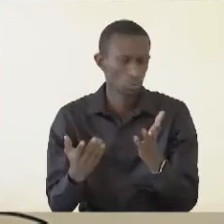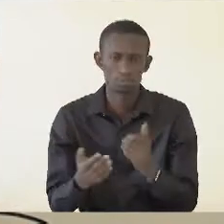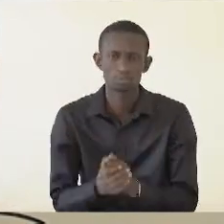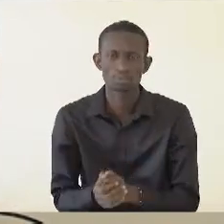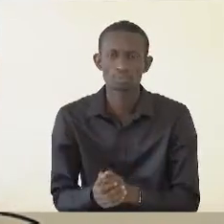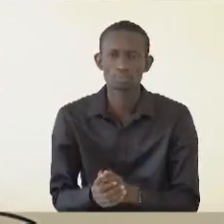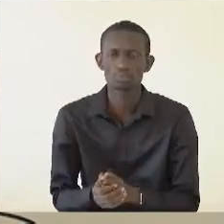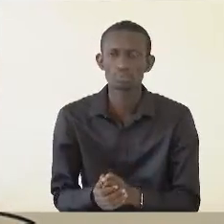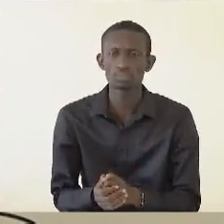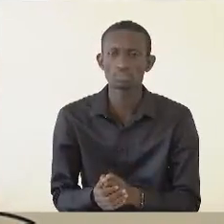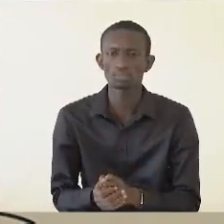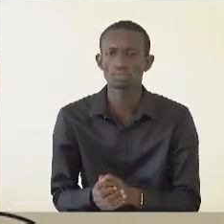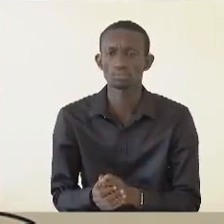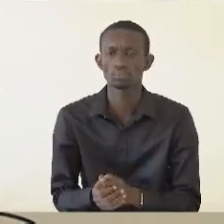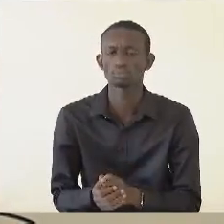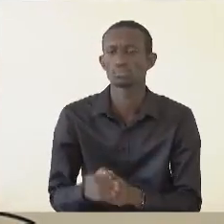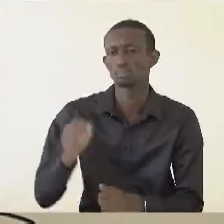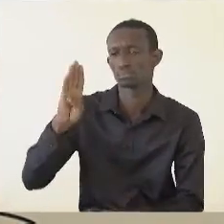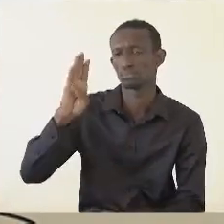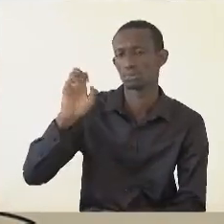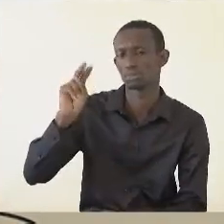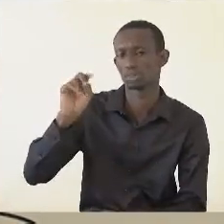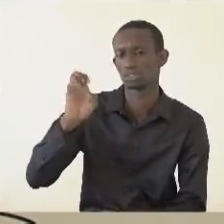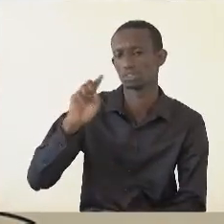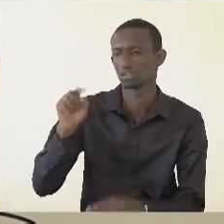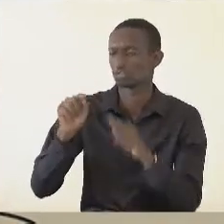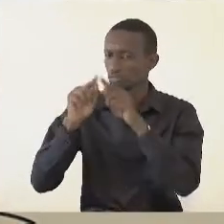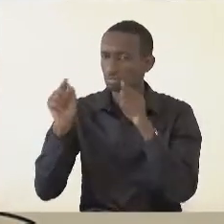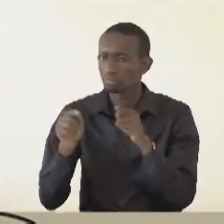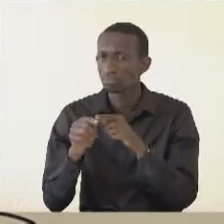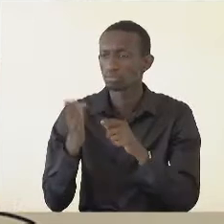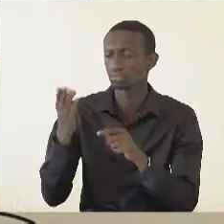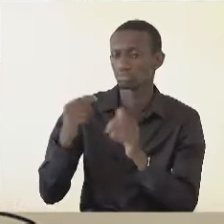you have the benzene ring, for example, this is